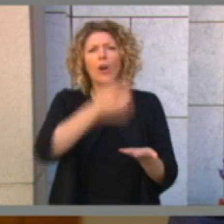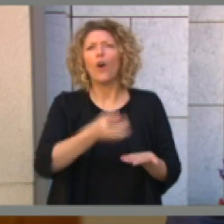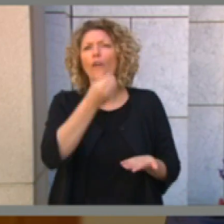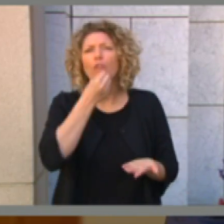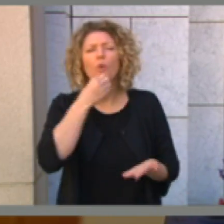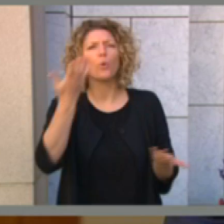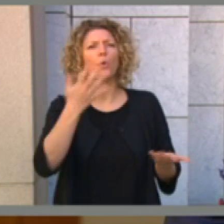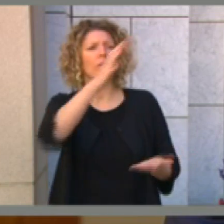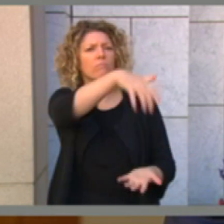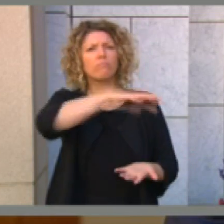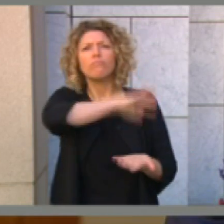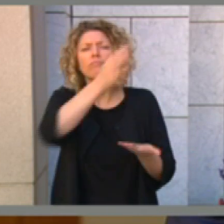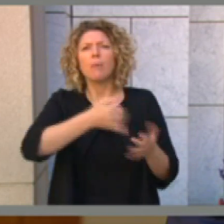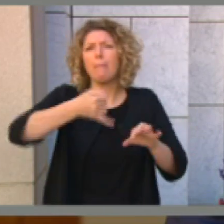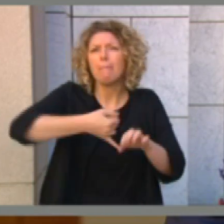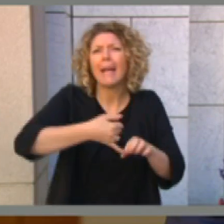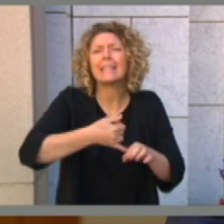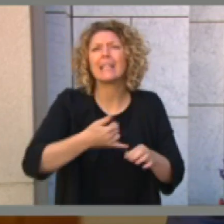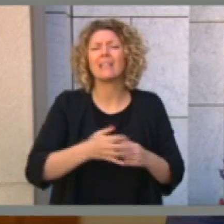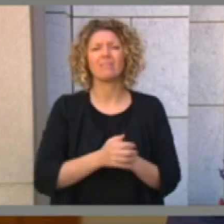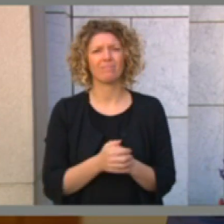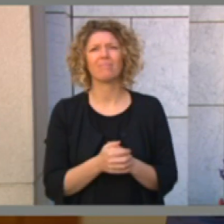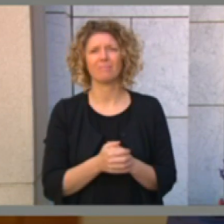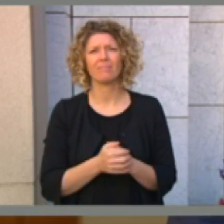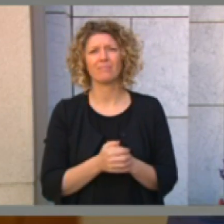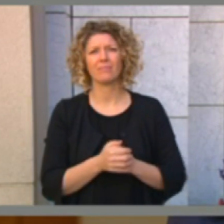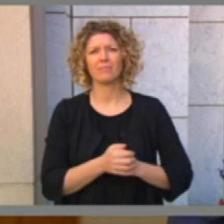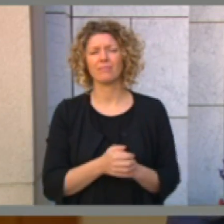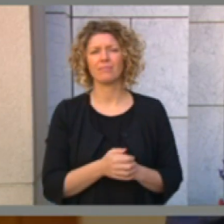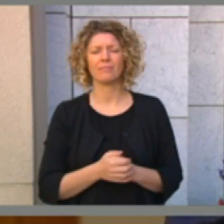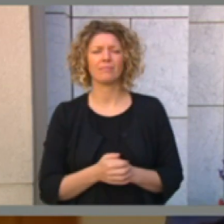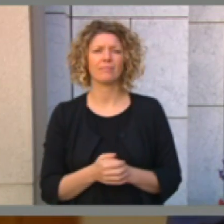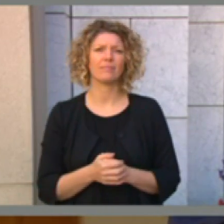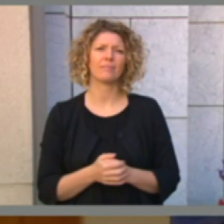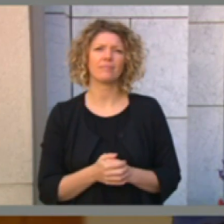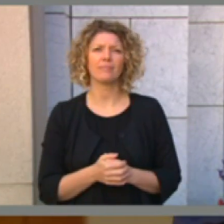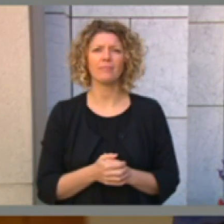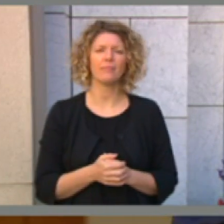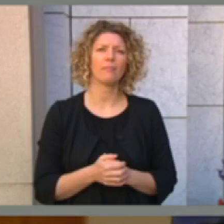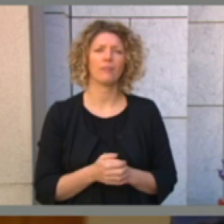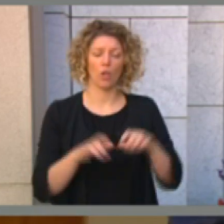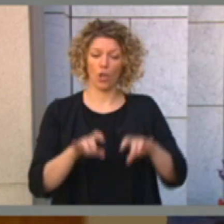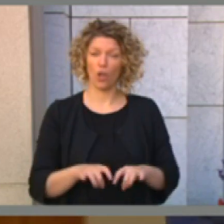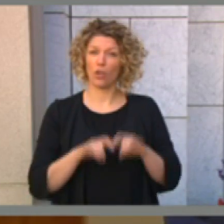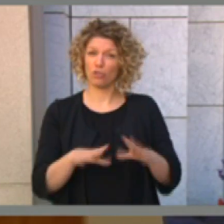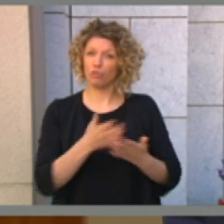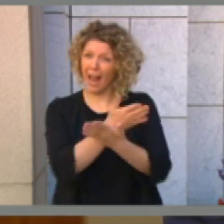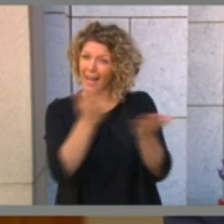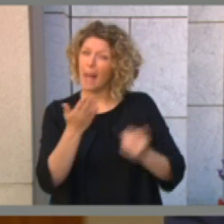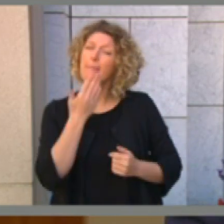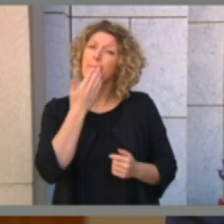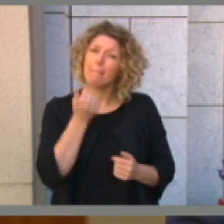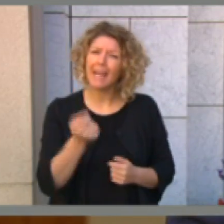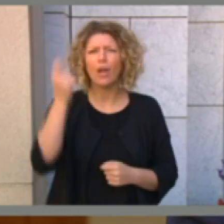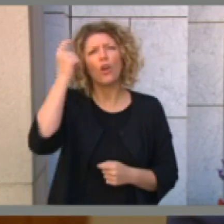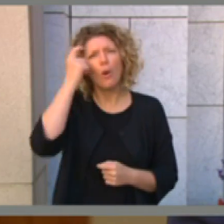goods. We discourage the panic purchase of food and other supplies. I am seeking Australia's common sense